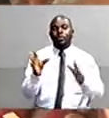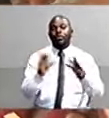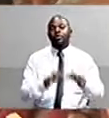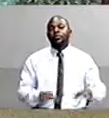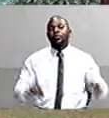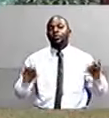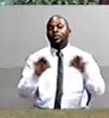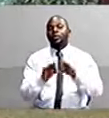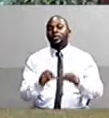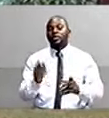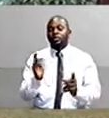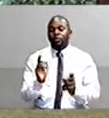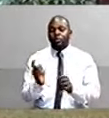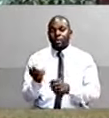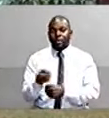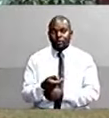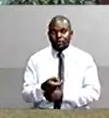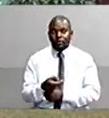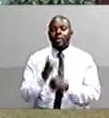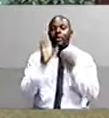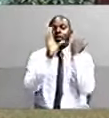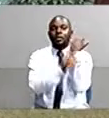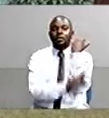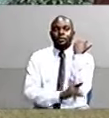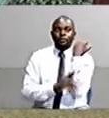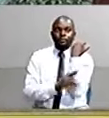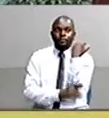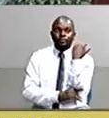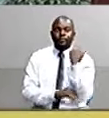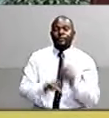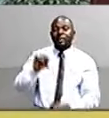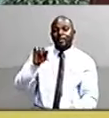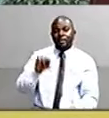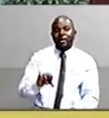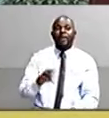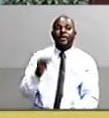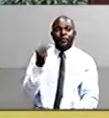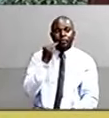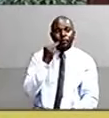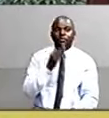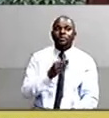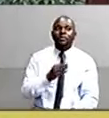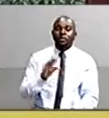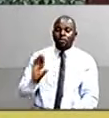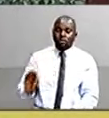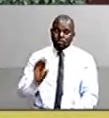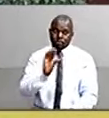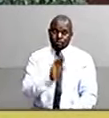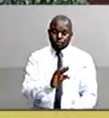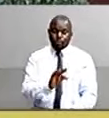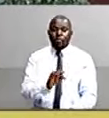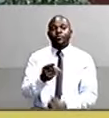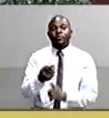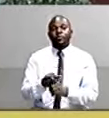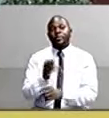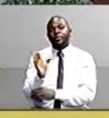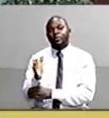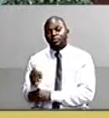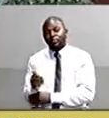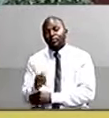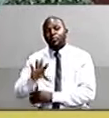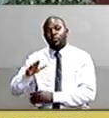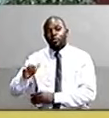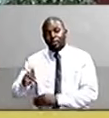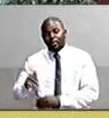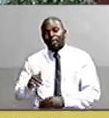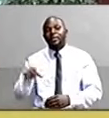Wakiso. As a district, I get like 9 million as a grant from the Minister of Water and Environment. And this